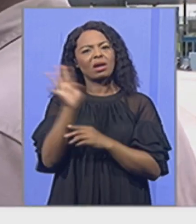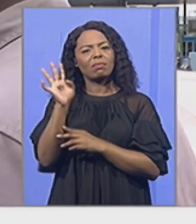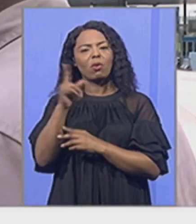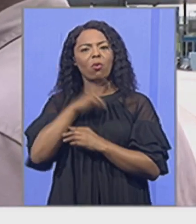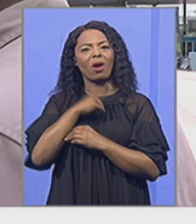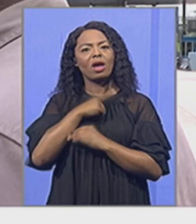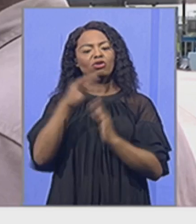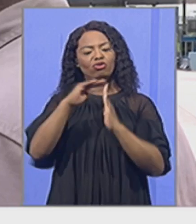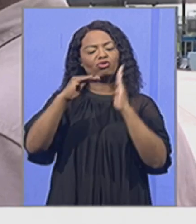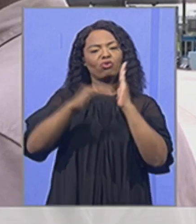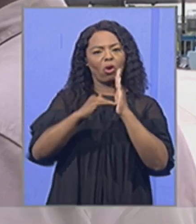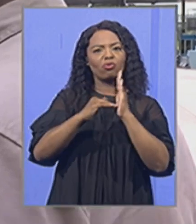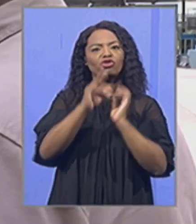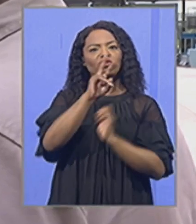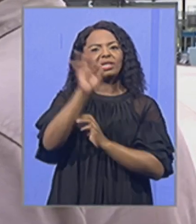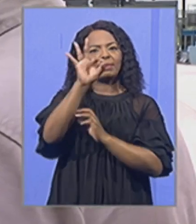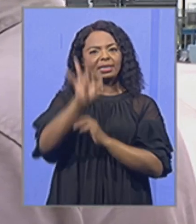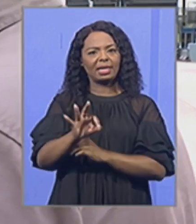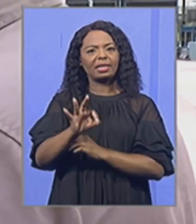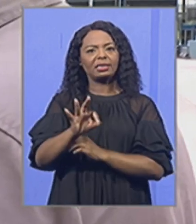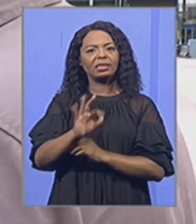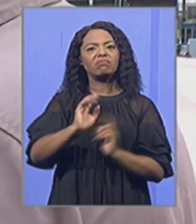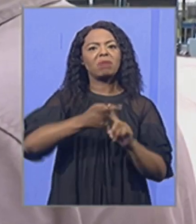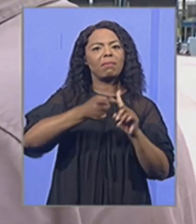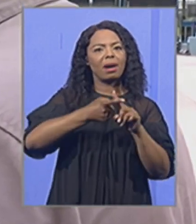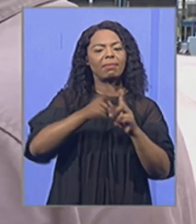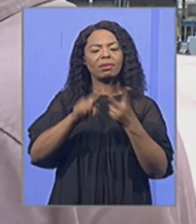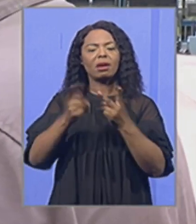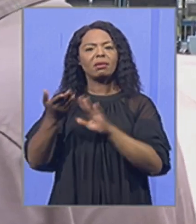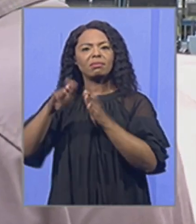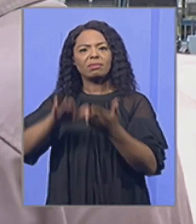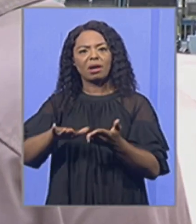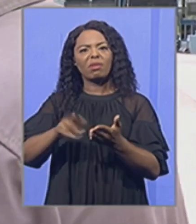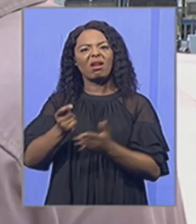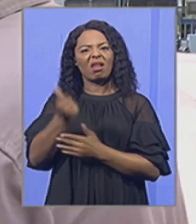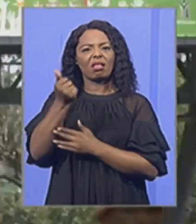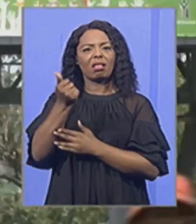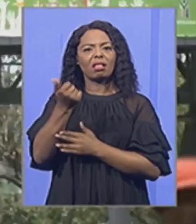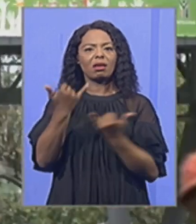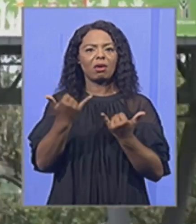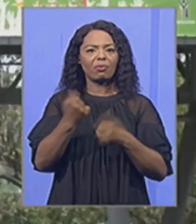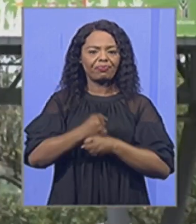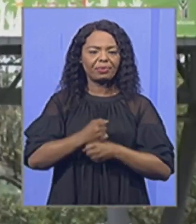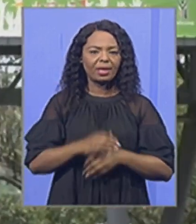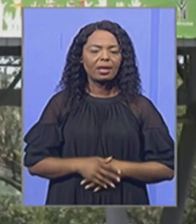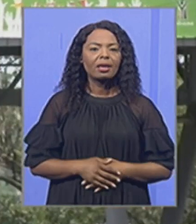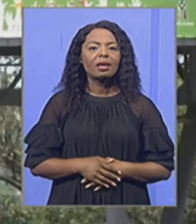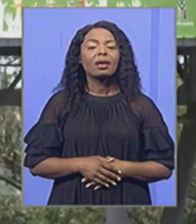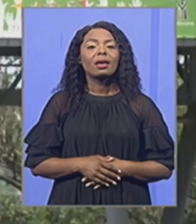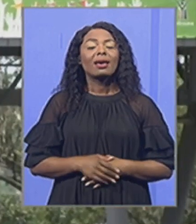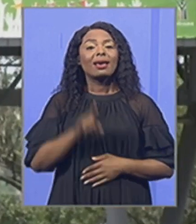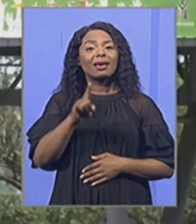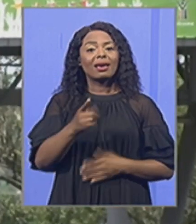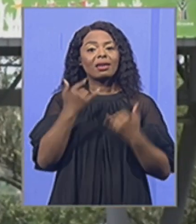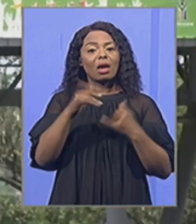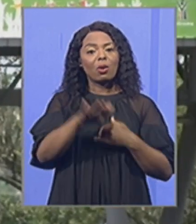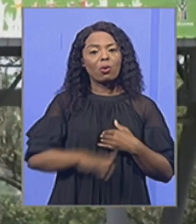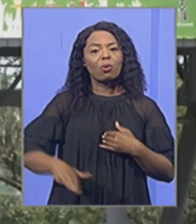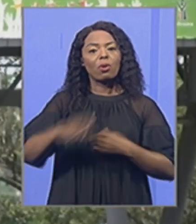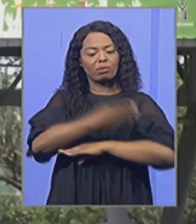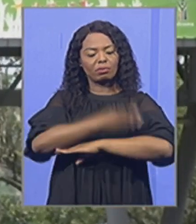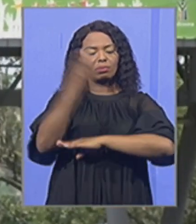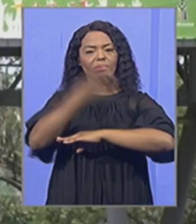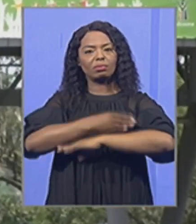of 20% crashes as well as fatalities in the province. Ba hlanka ba le diboho la lebombo ba